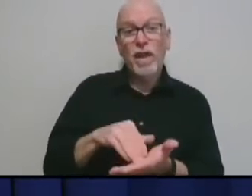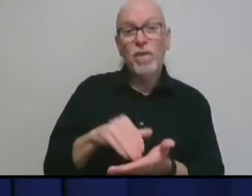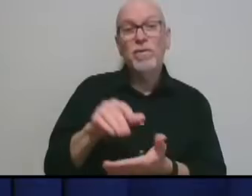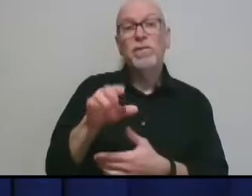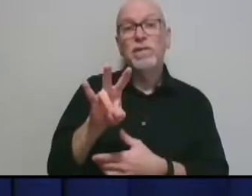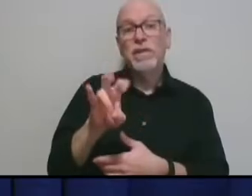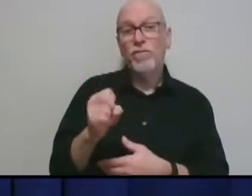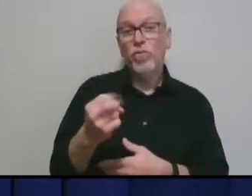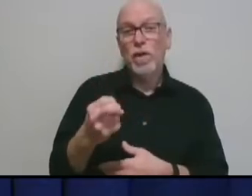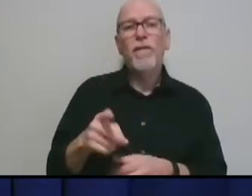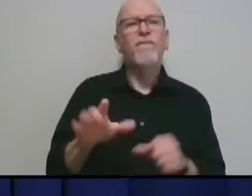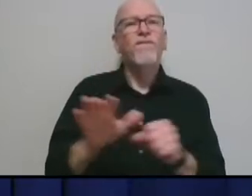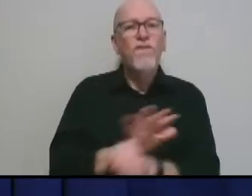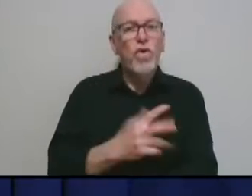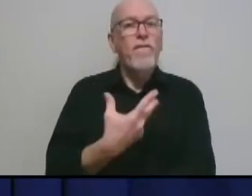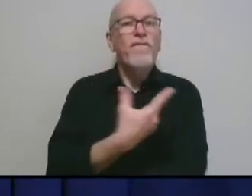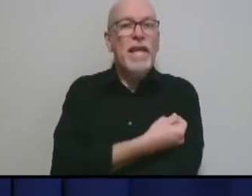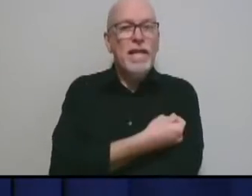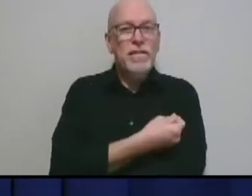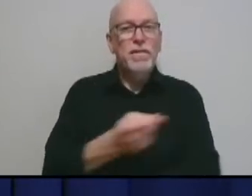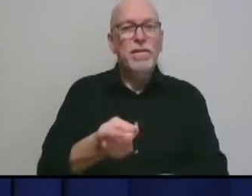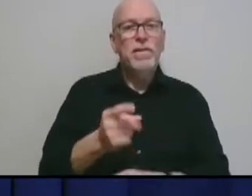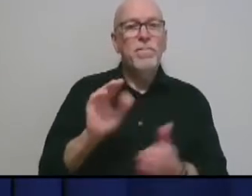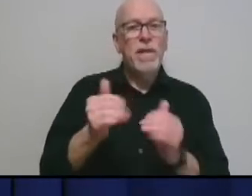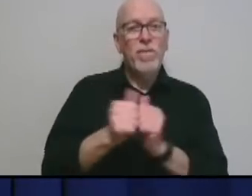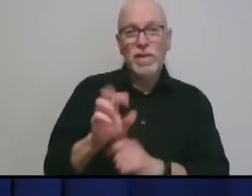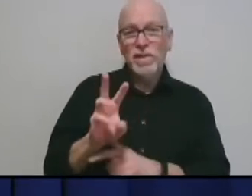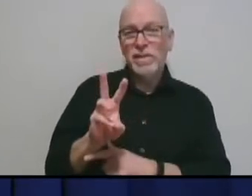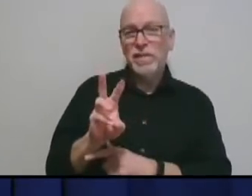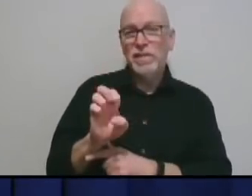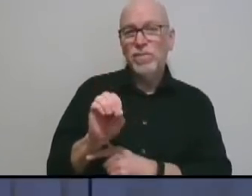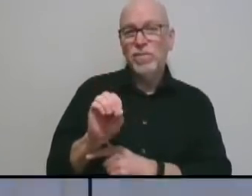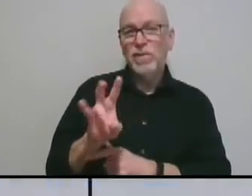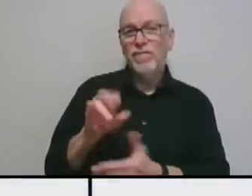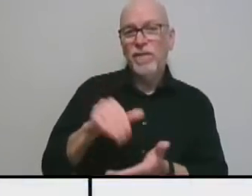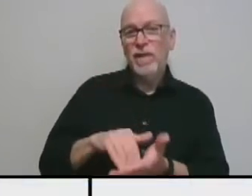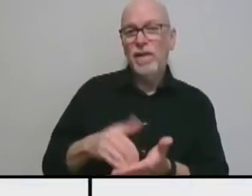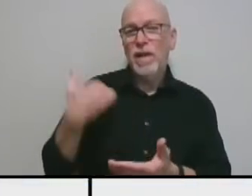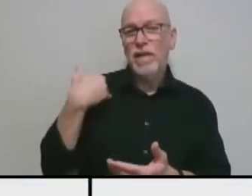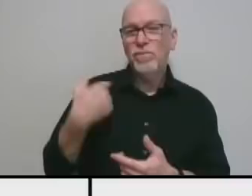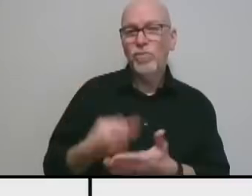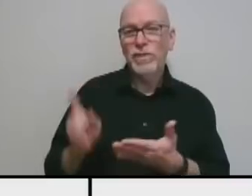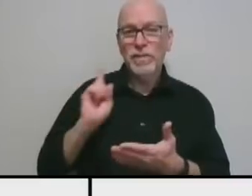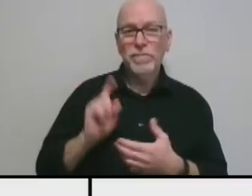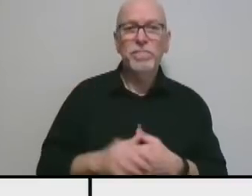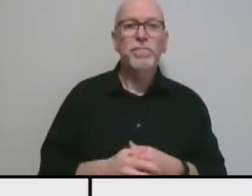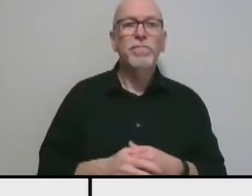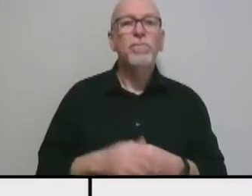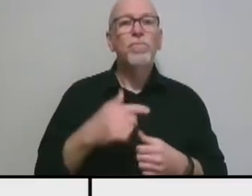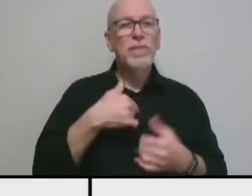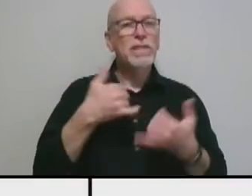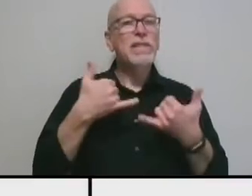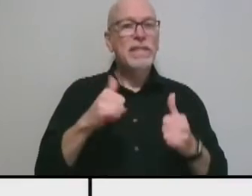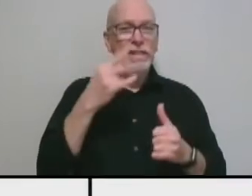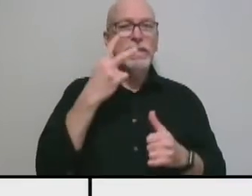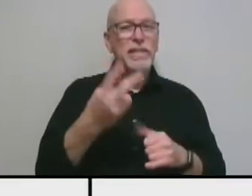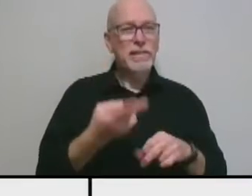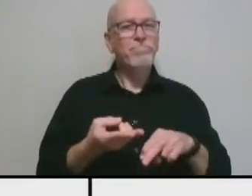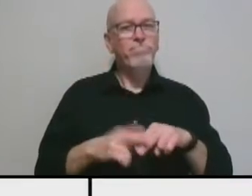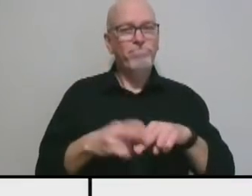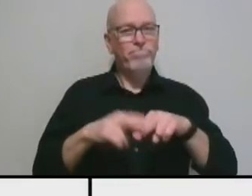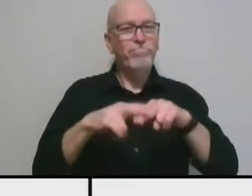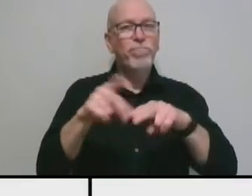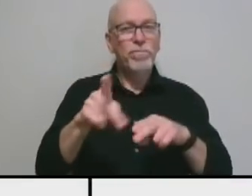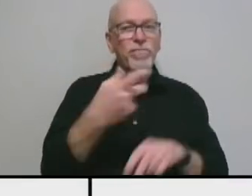744,712 are fully vaccinated, up from 607,000 last week. We continue to see significant uptake of vaccine in